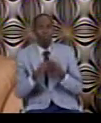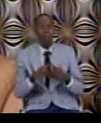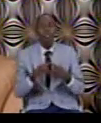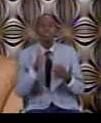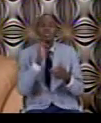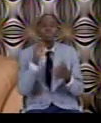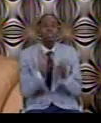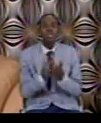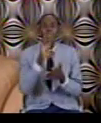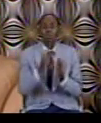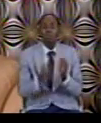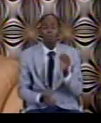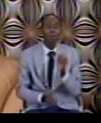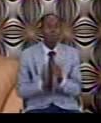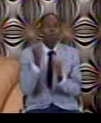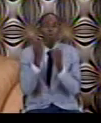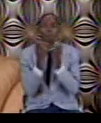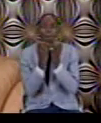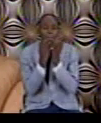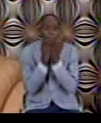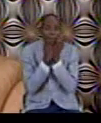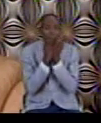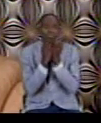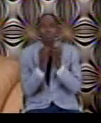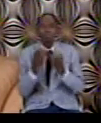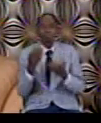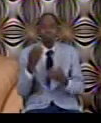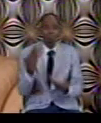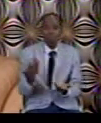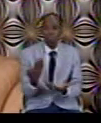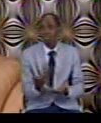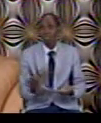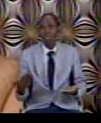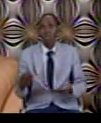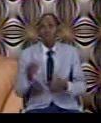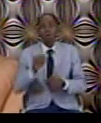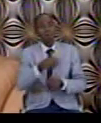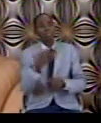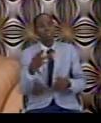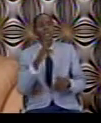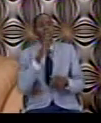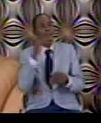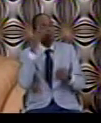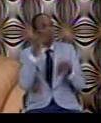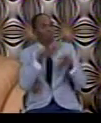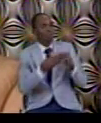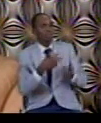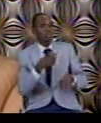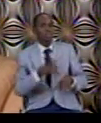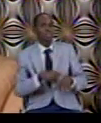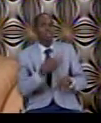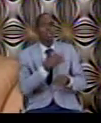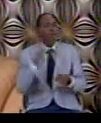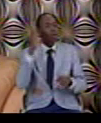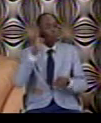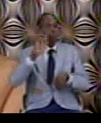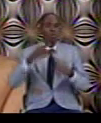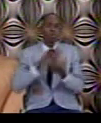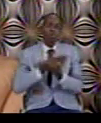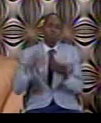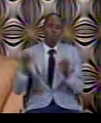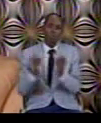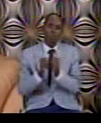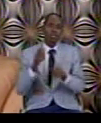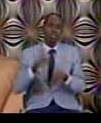most precious possession? All those things are temporary, and they are temporal, and they will pass away with time.